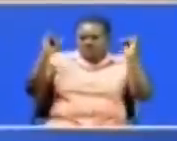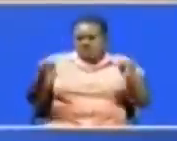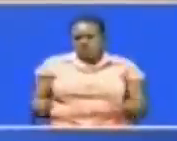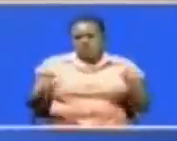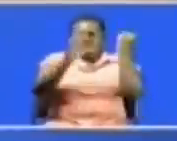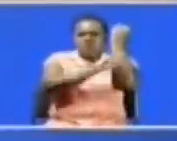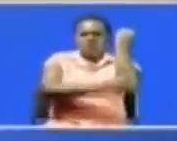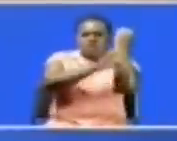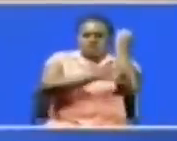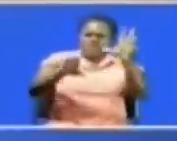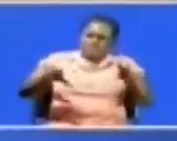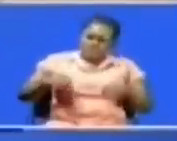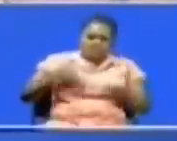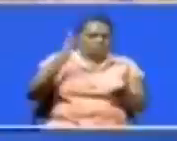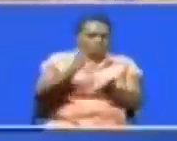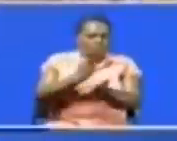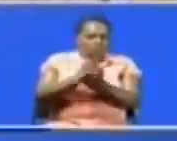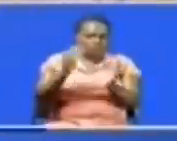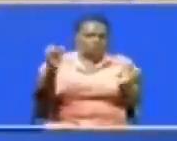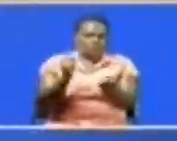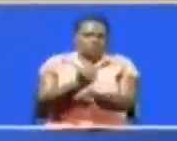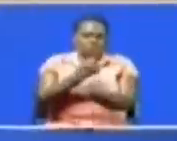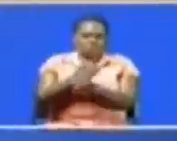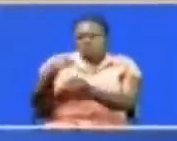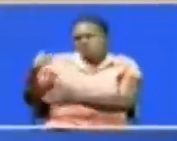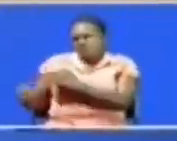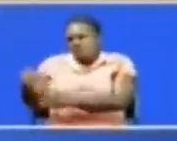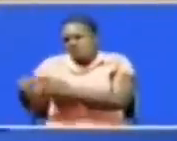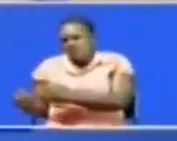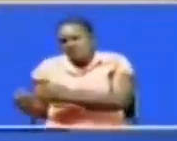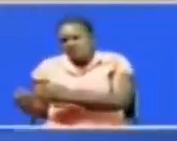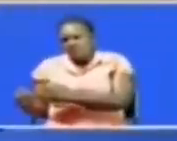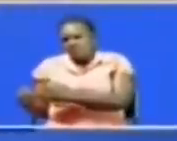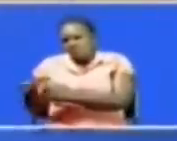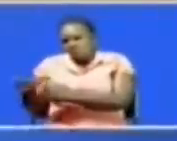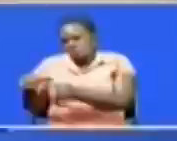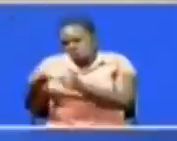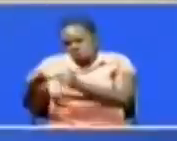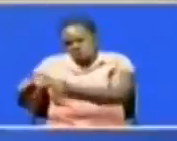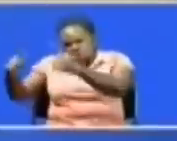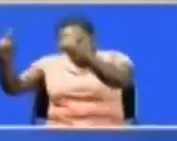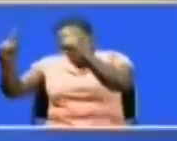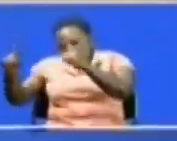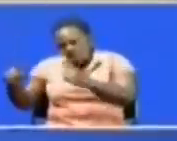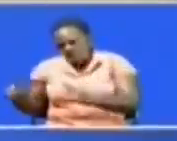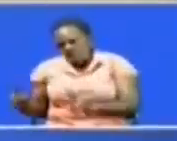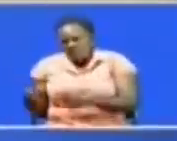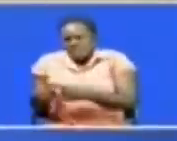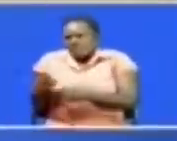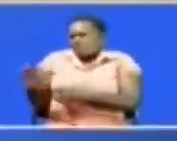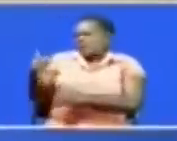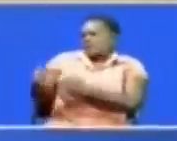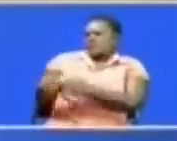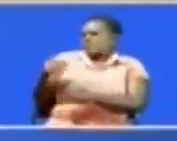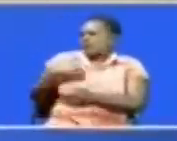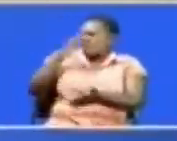is acknowledgement that really you cannot be neighbors with somebody. Wewe unaendelea, you are developed, you have everything, and your neighbors